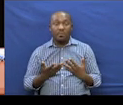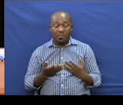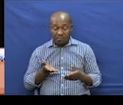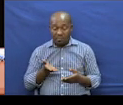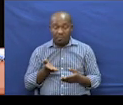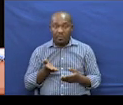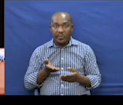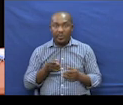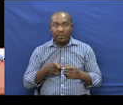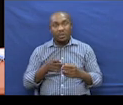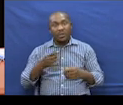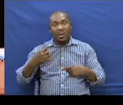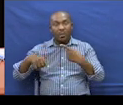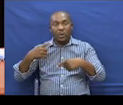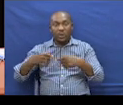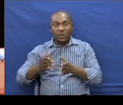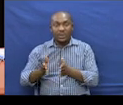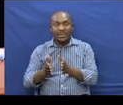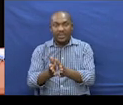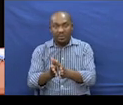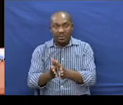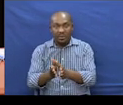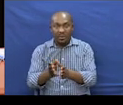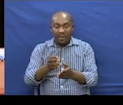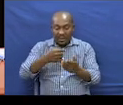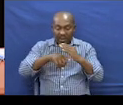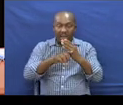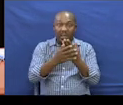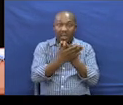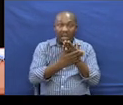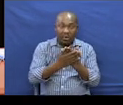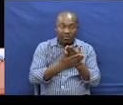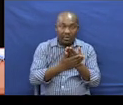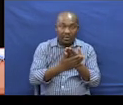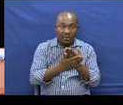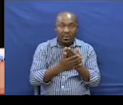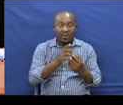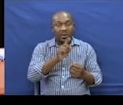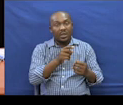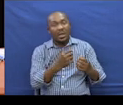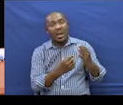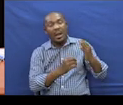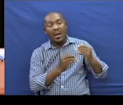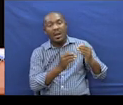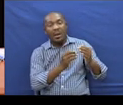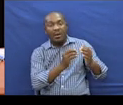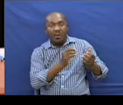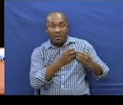Multipartism is a political system whereby in a certain country there exists more than one political